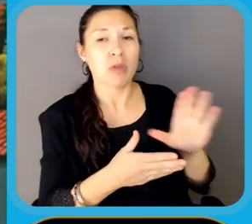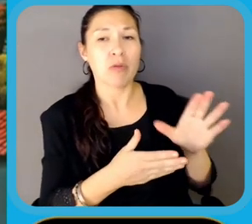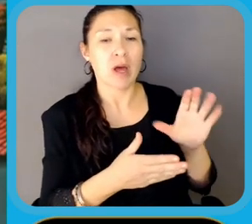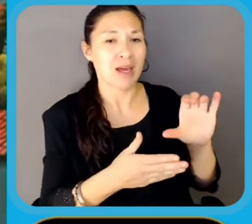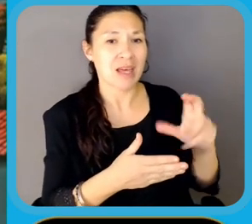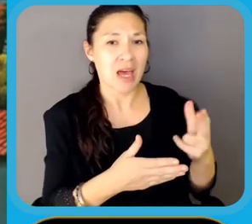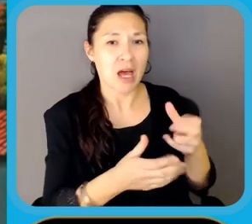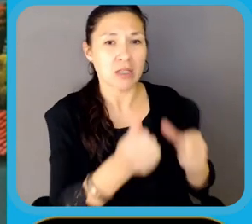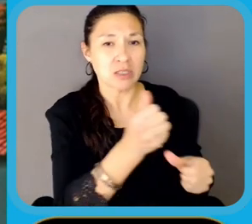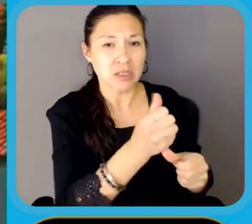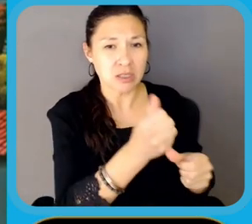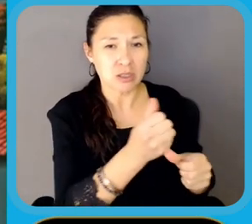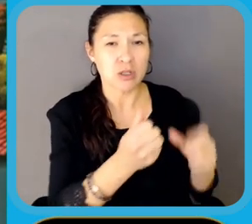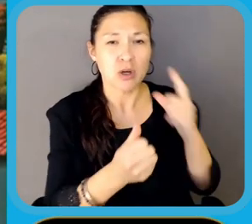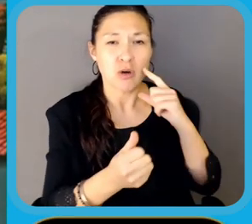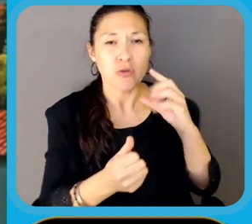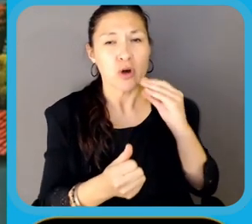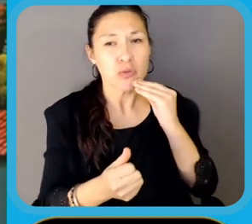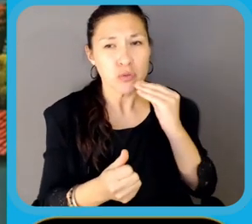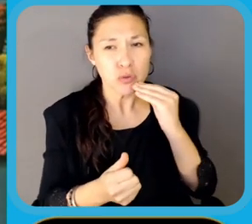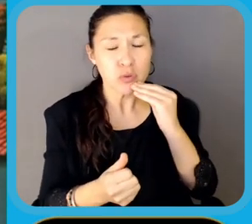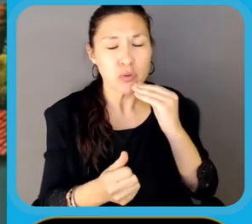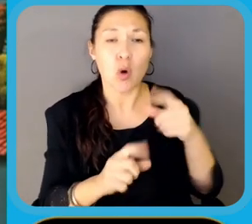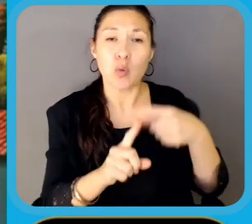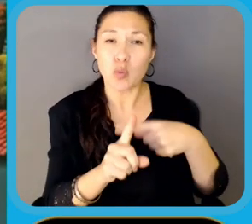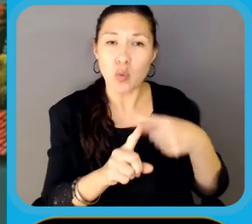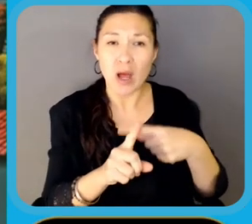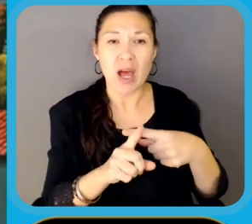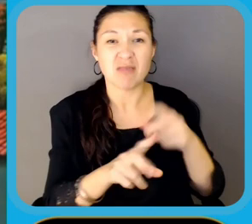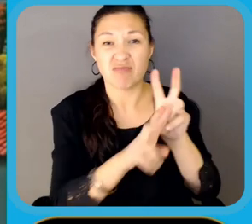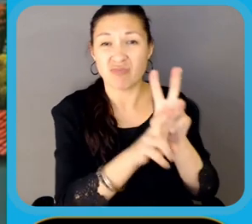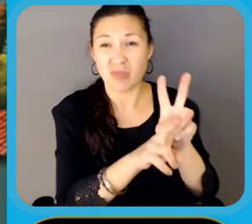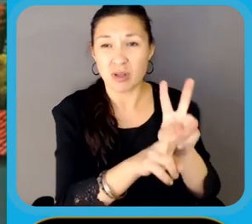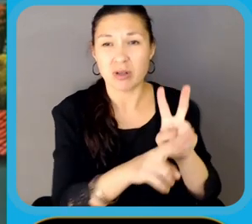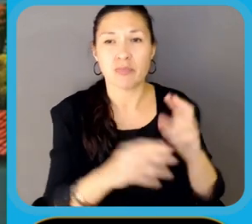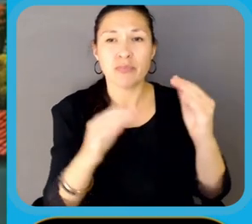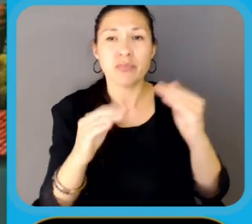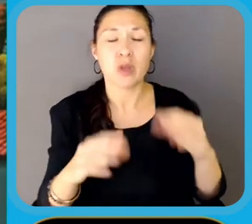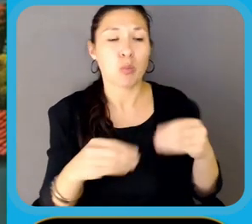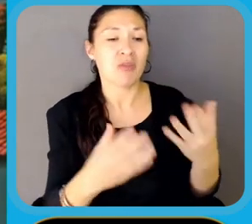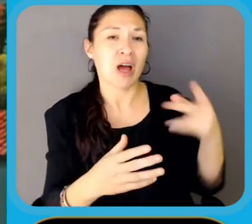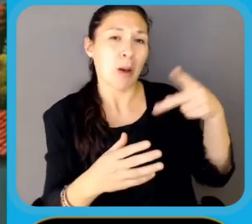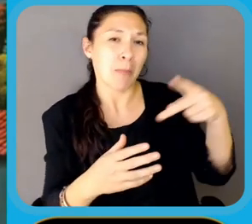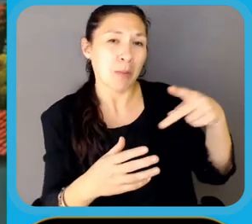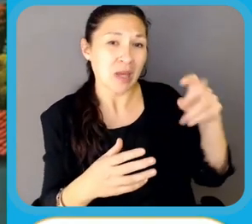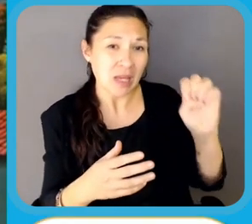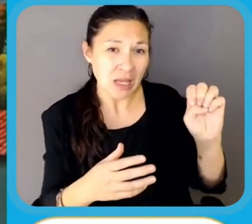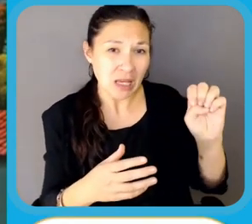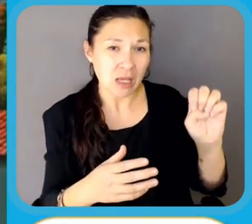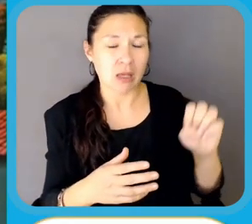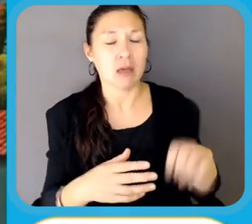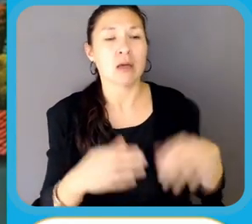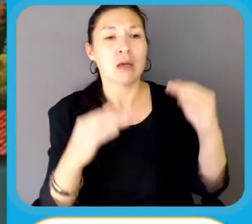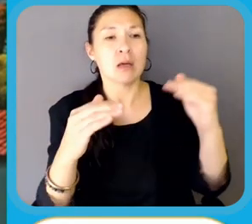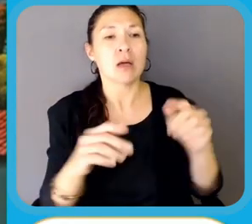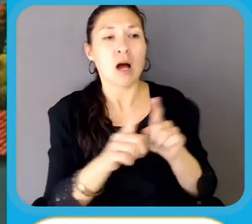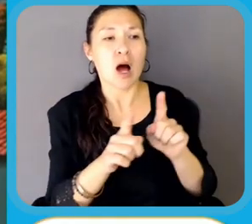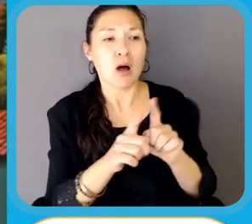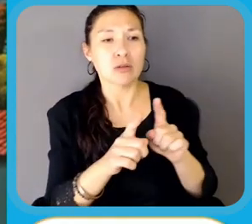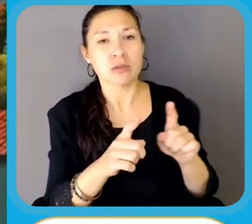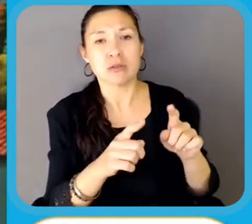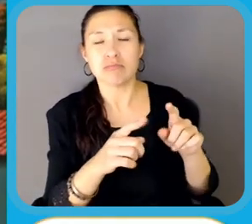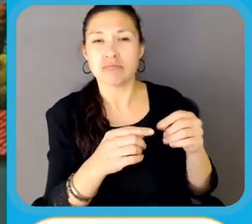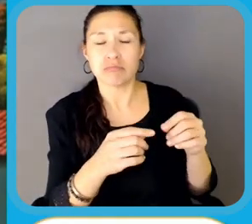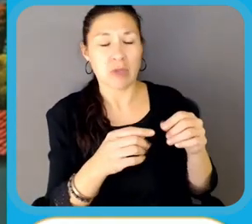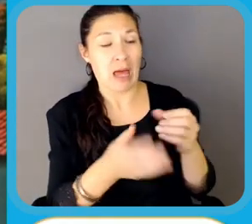funerals. Chirla provided personal protective equipment to workers, connected them to COVID testing and vaccines. And in just